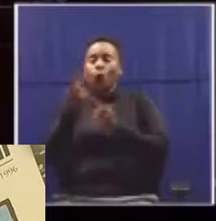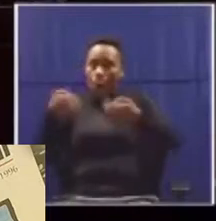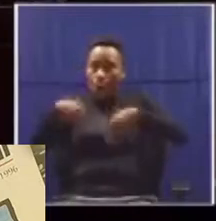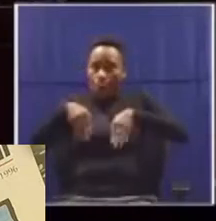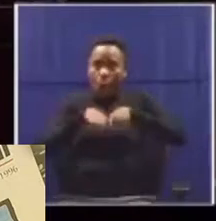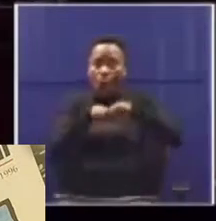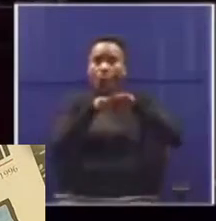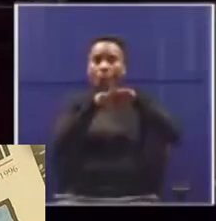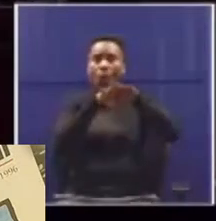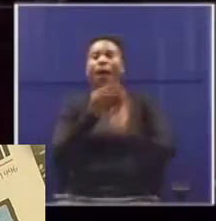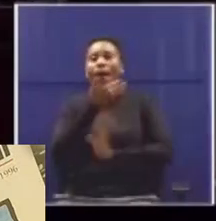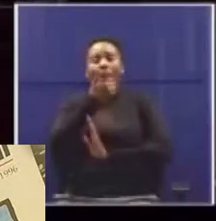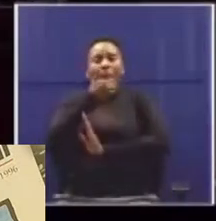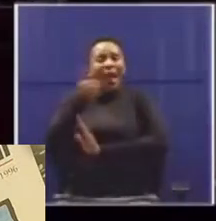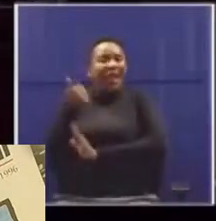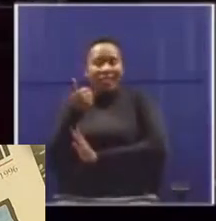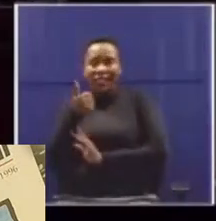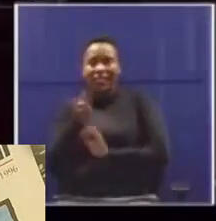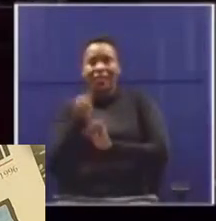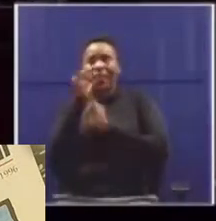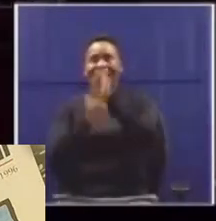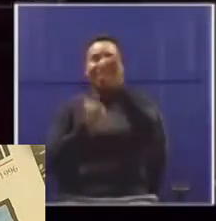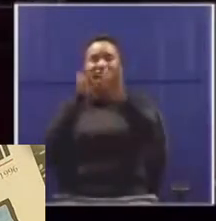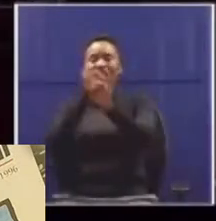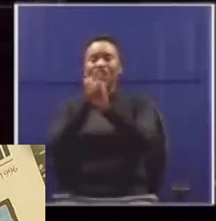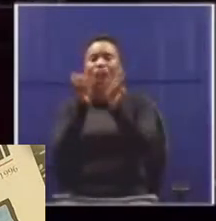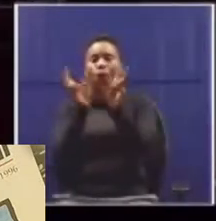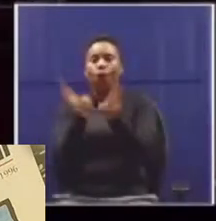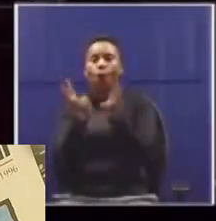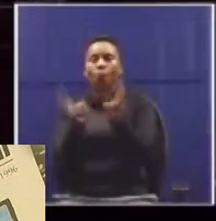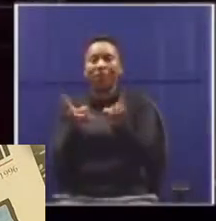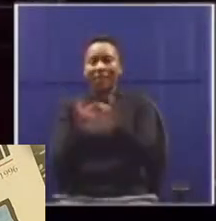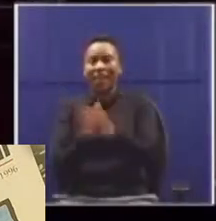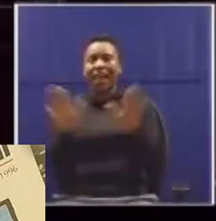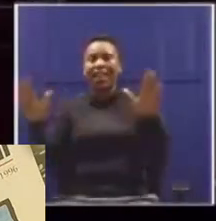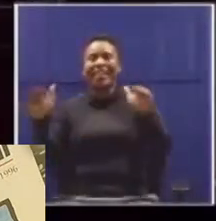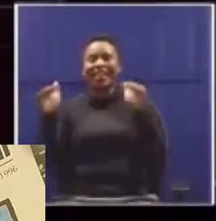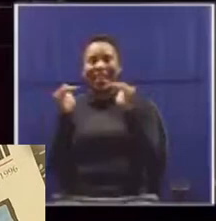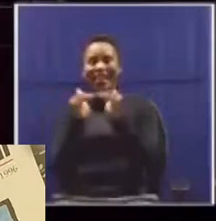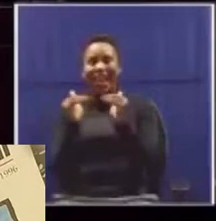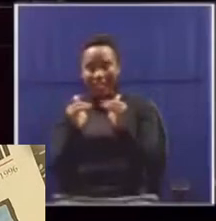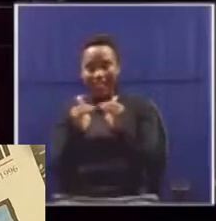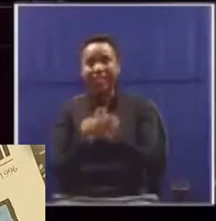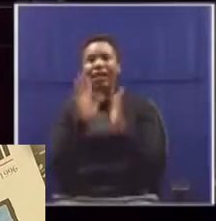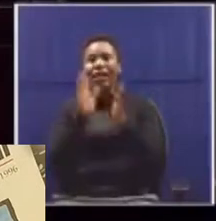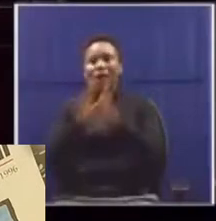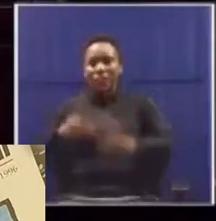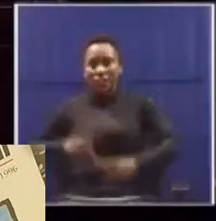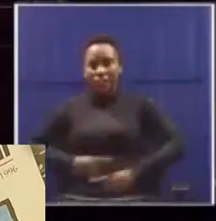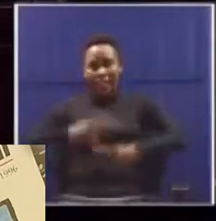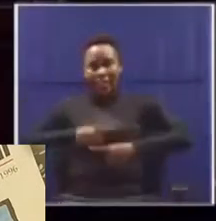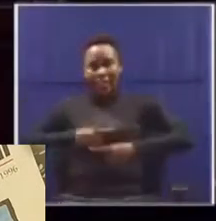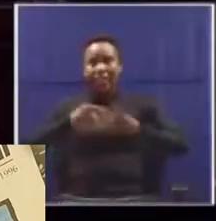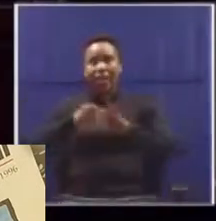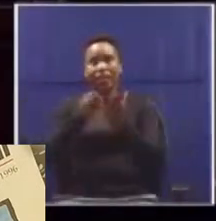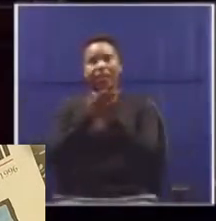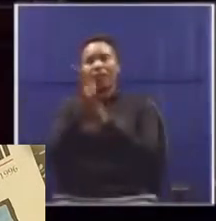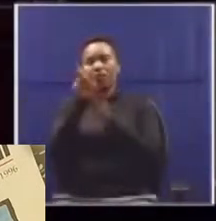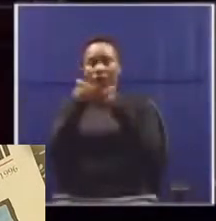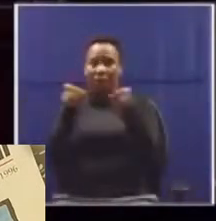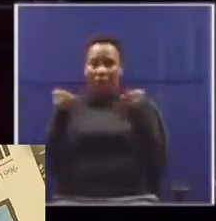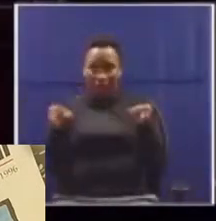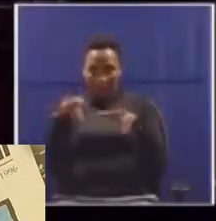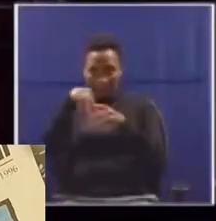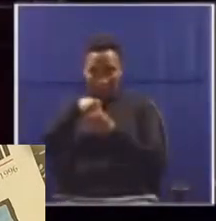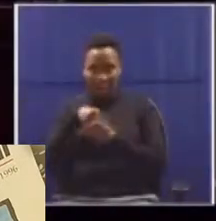the best International Norms standards and protection of human dignity and rights the